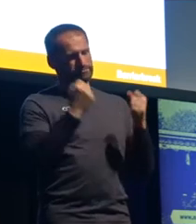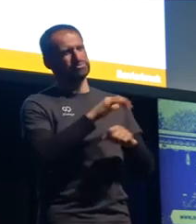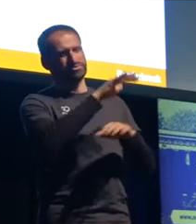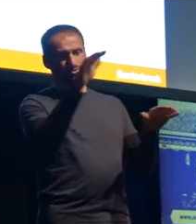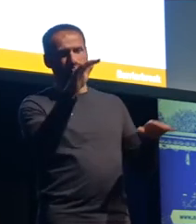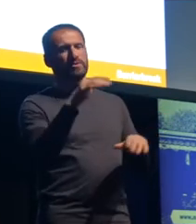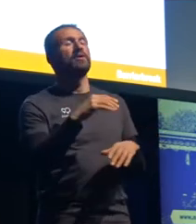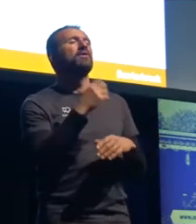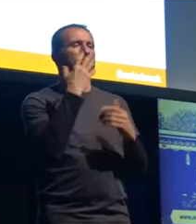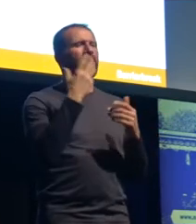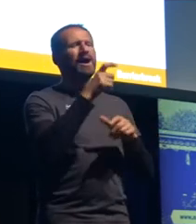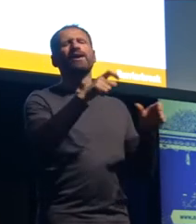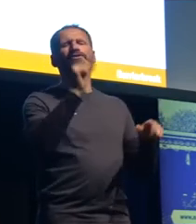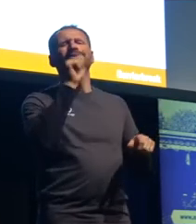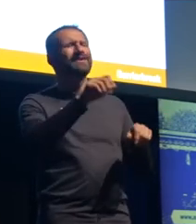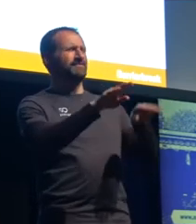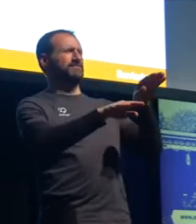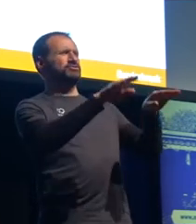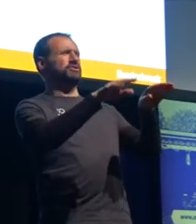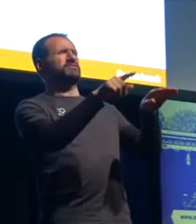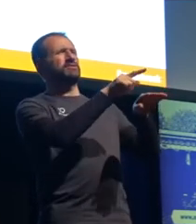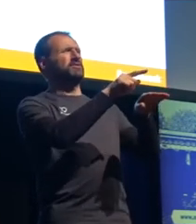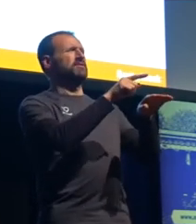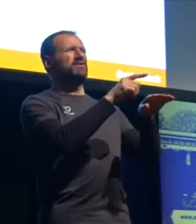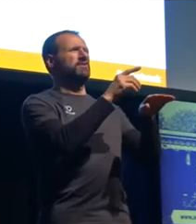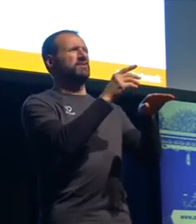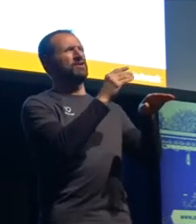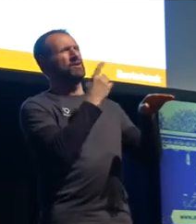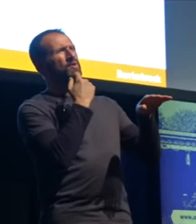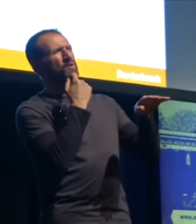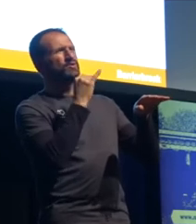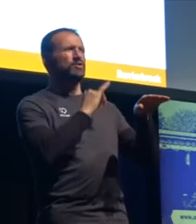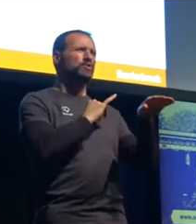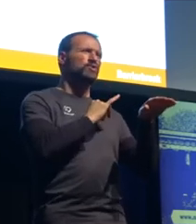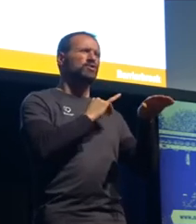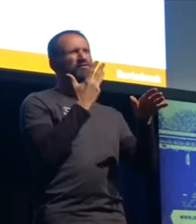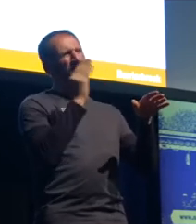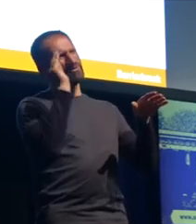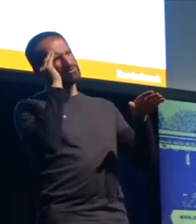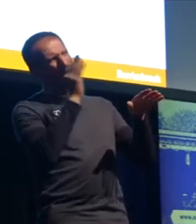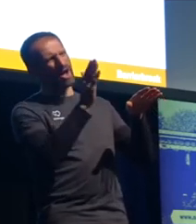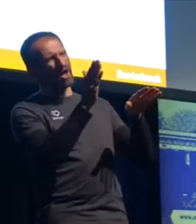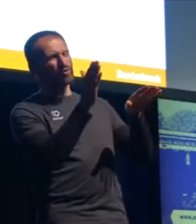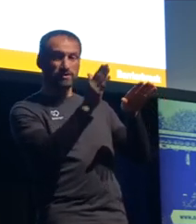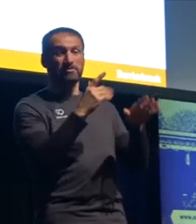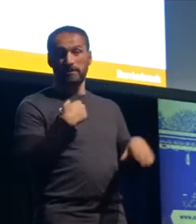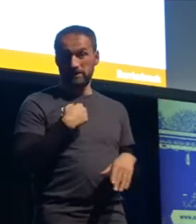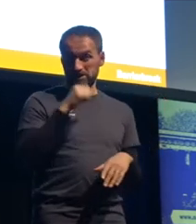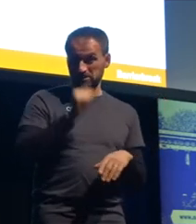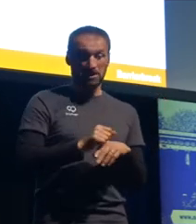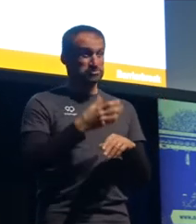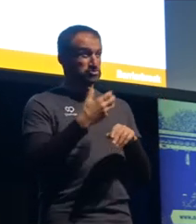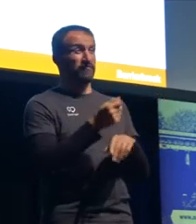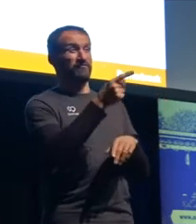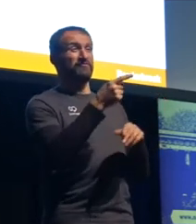people can't distinguish between those two colors. It sometimes appears brownish. So I said, if I can make a tool which can